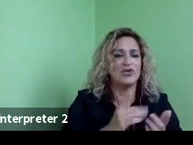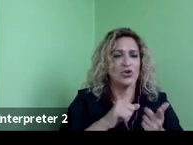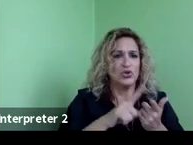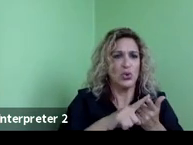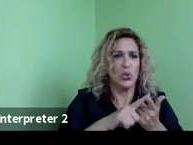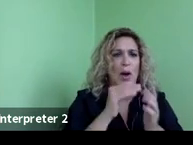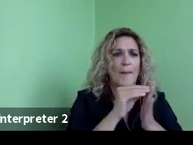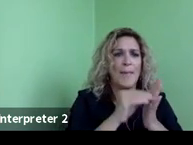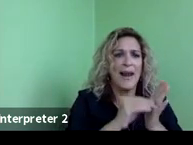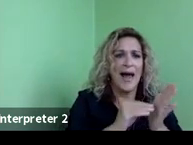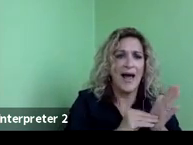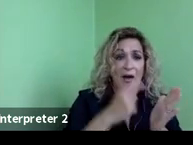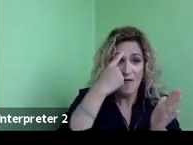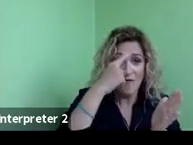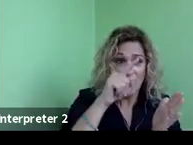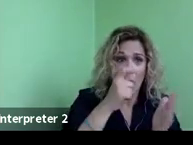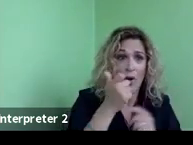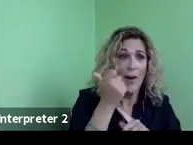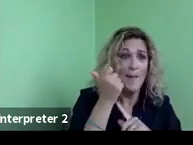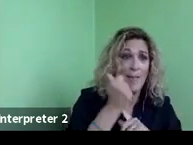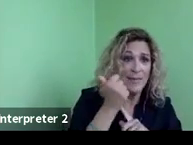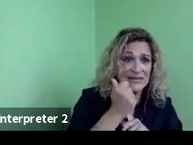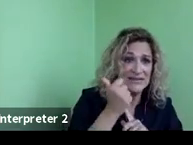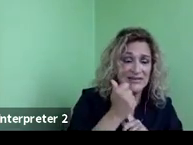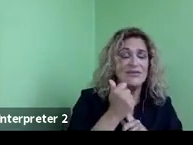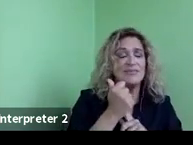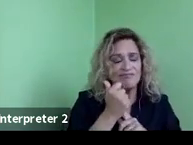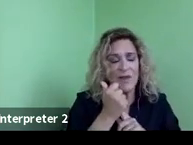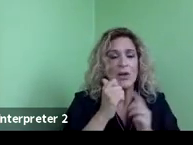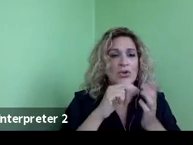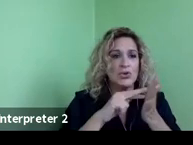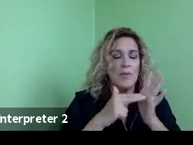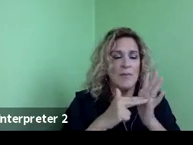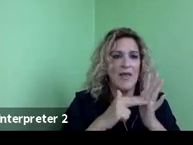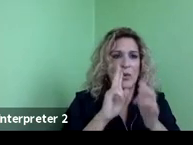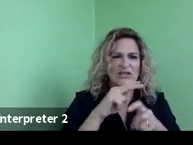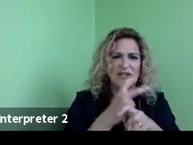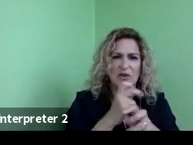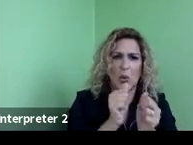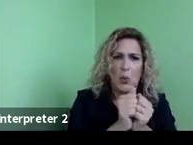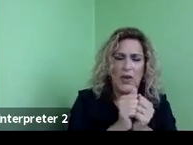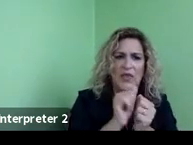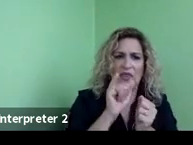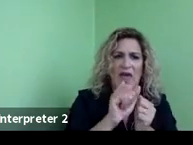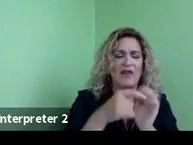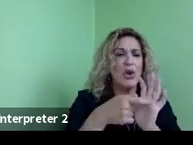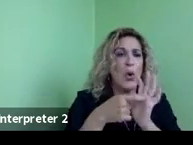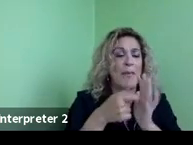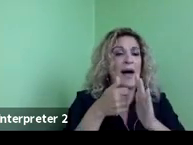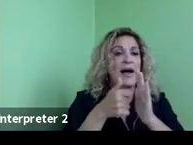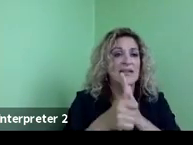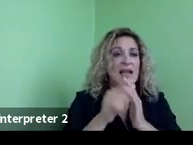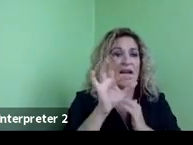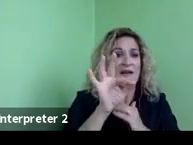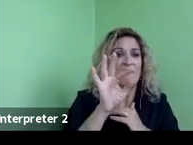tell, and as you know, was inconsistent with the FVPSA requirements. And because FVPSA is the main funder for all of